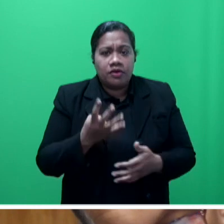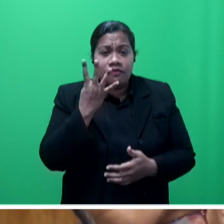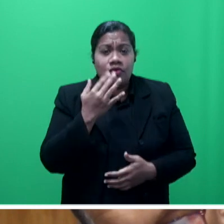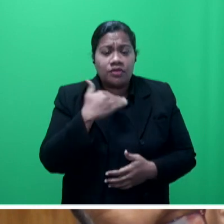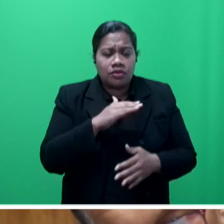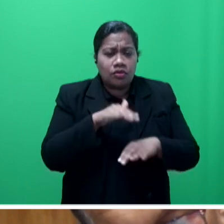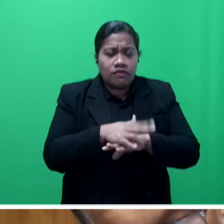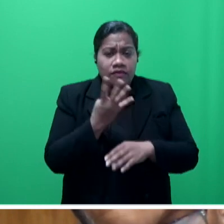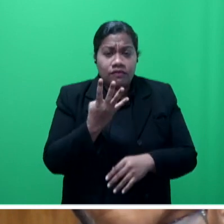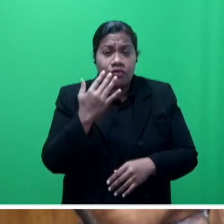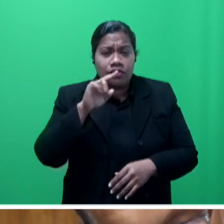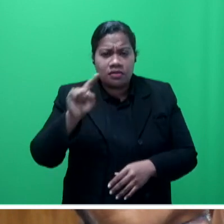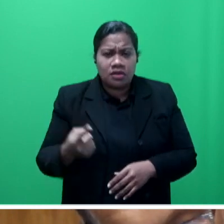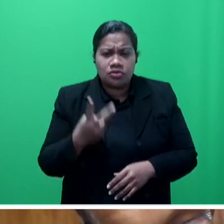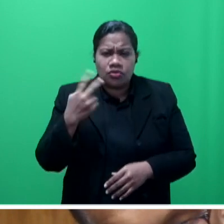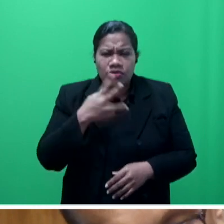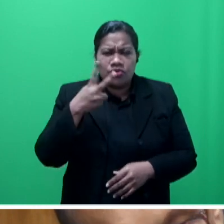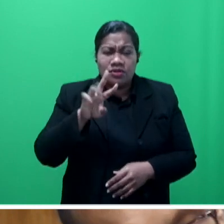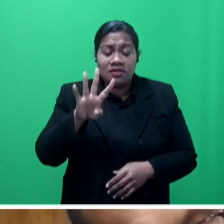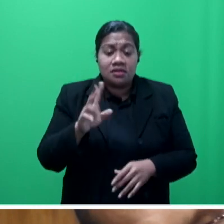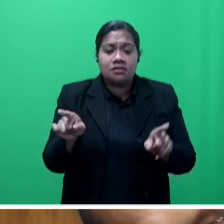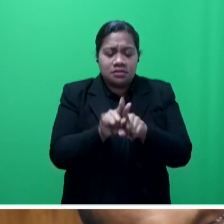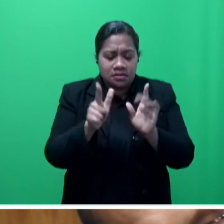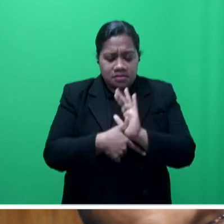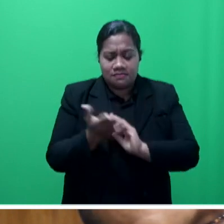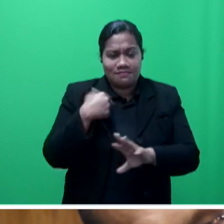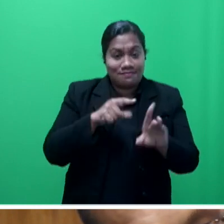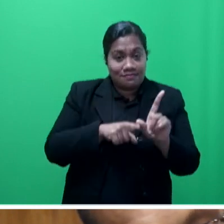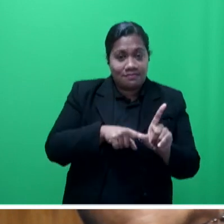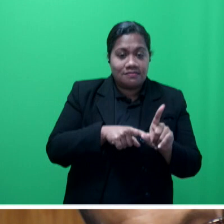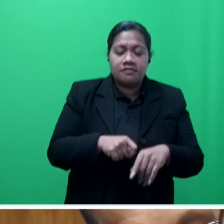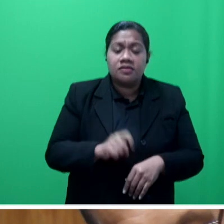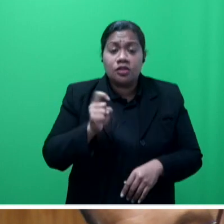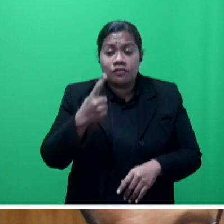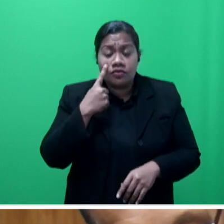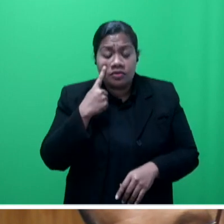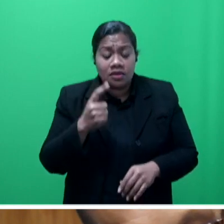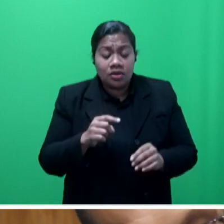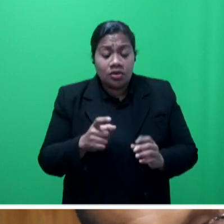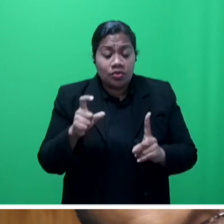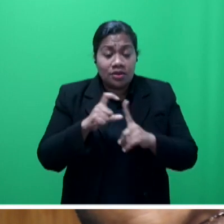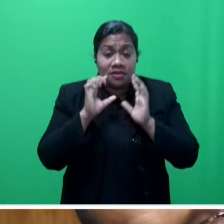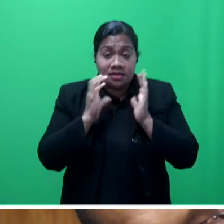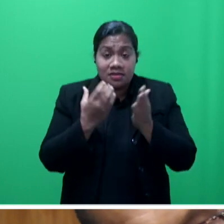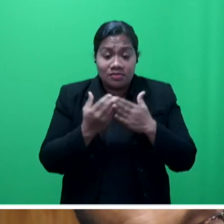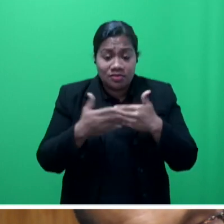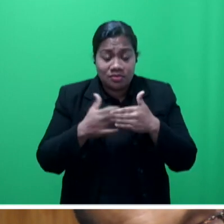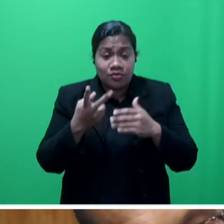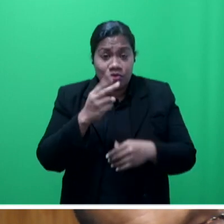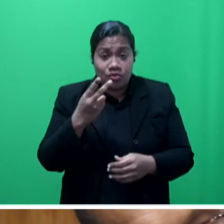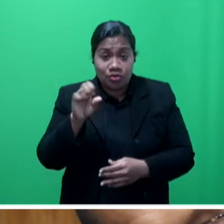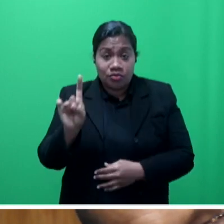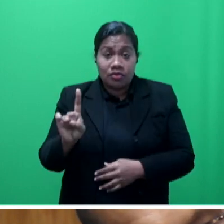4,223 in the same quarter last year. If we look at numbers since our December border reopening in 2021, Fiji has